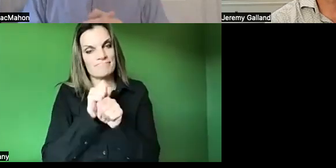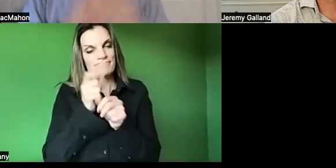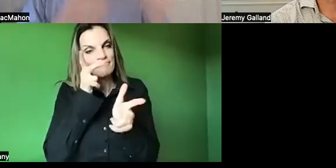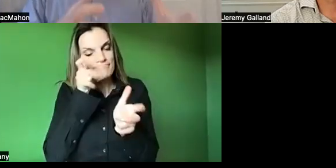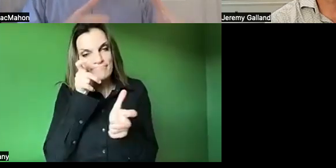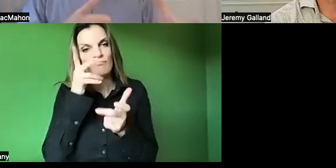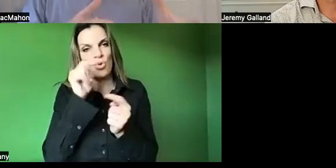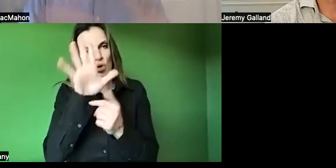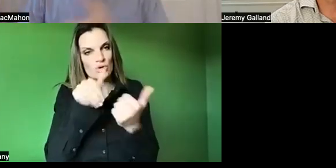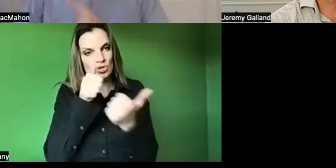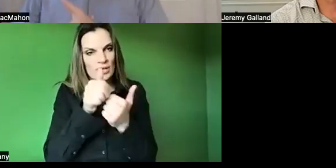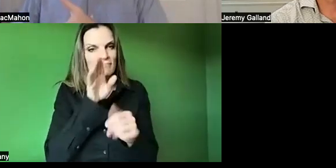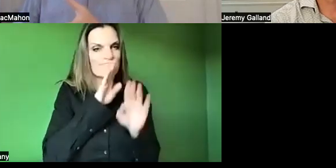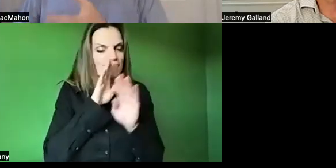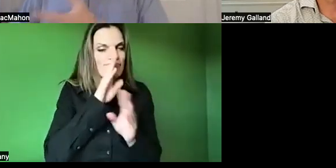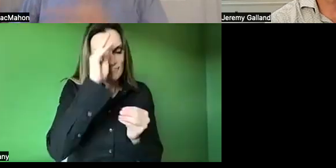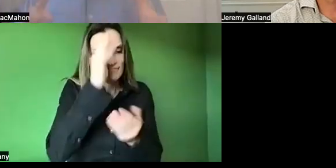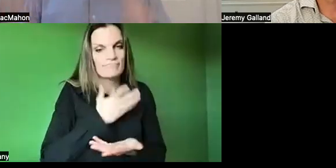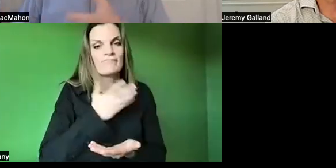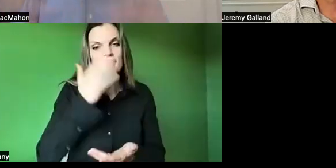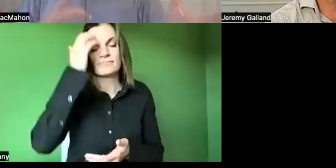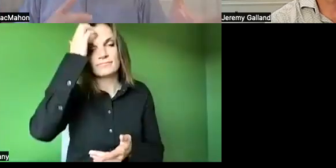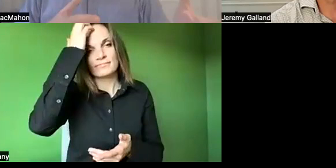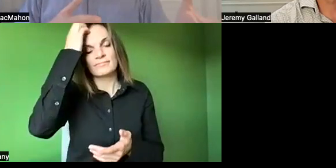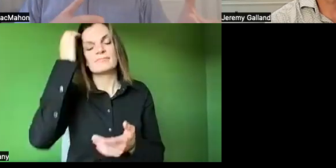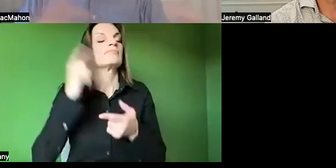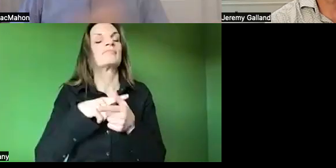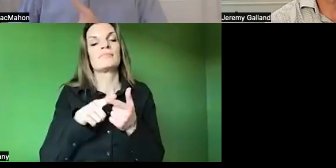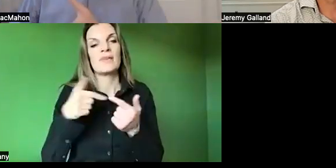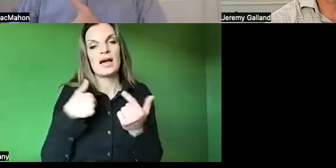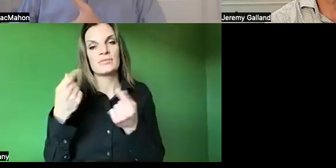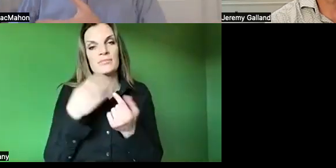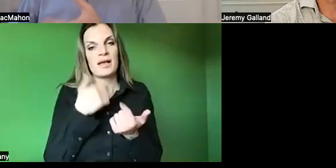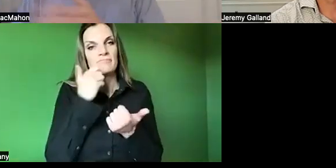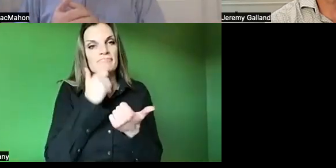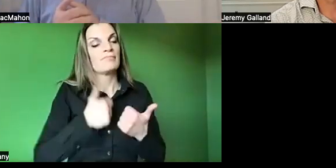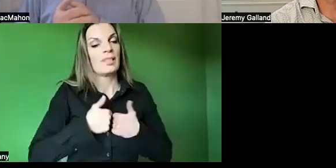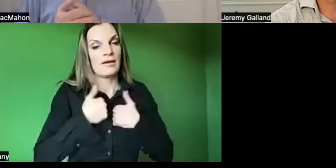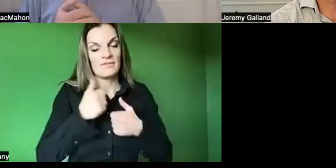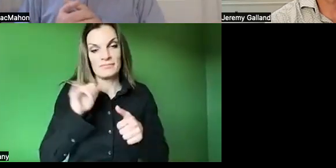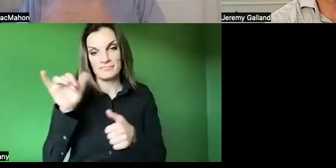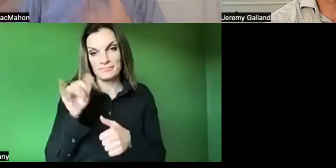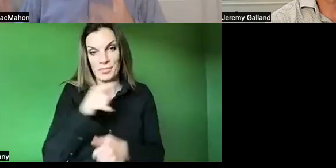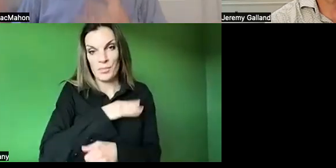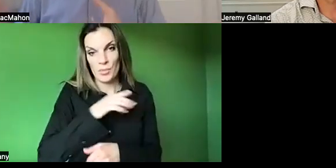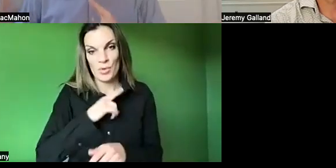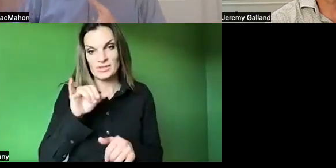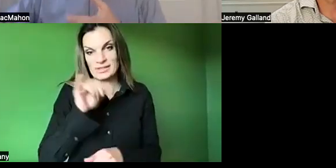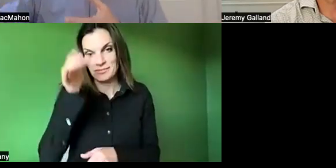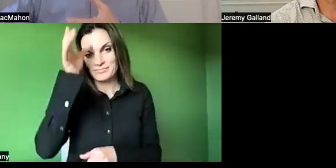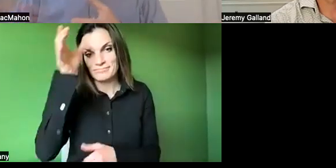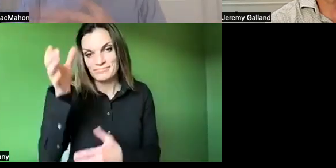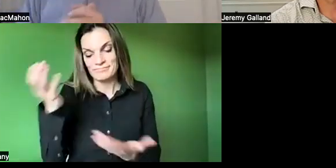are facing is core to that. And then as I go about my daily life, and then doing the same thing on the board, being open